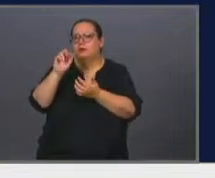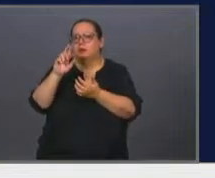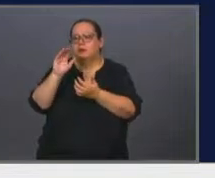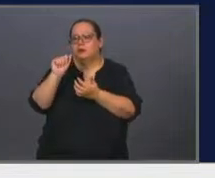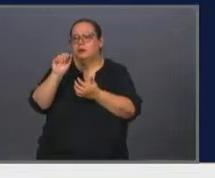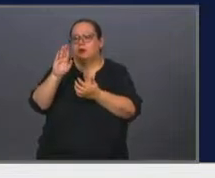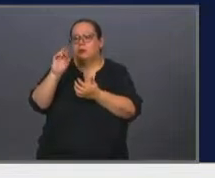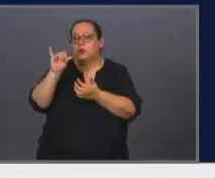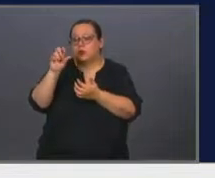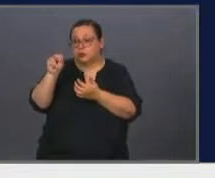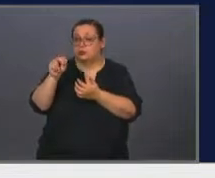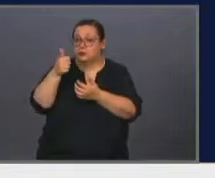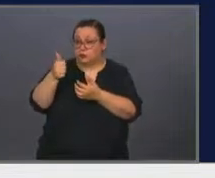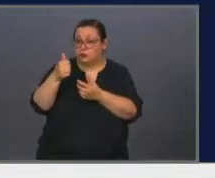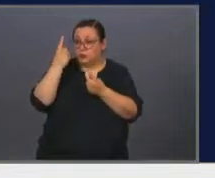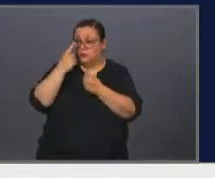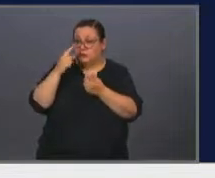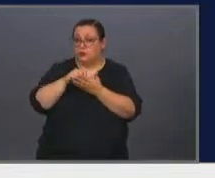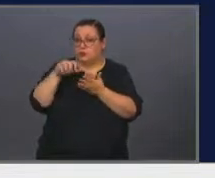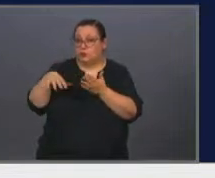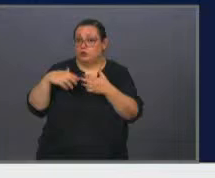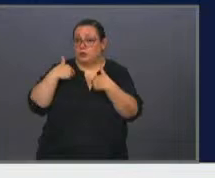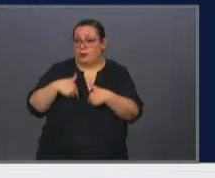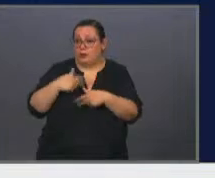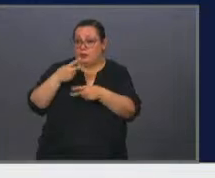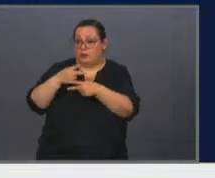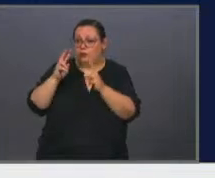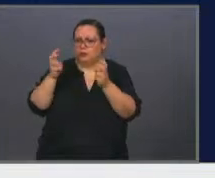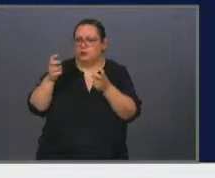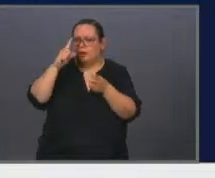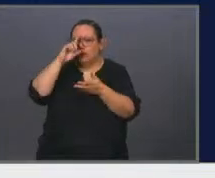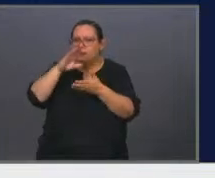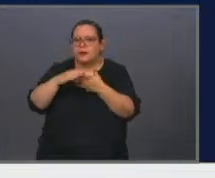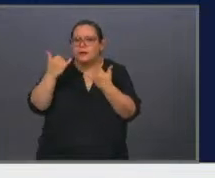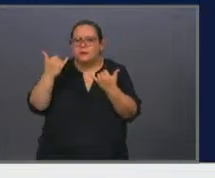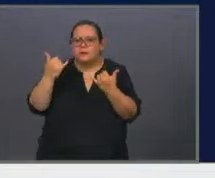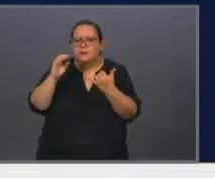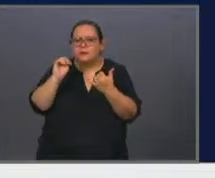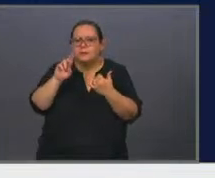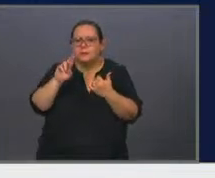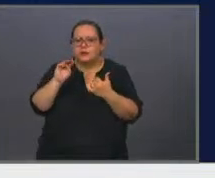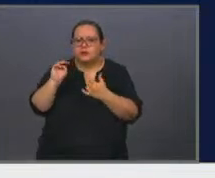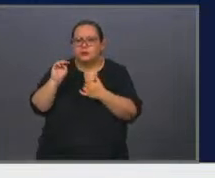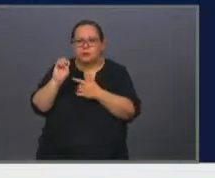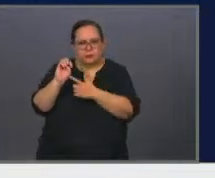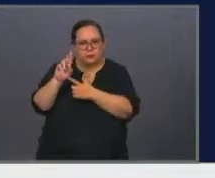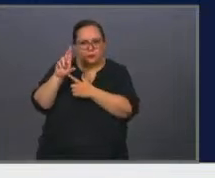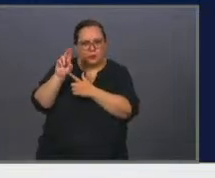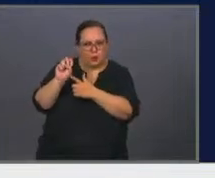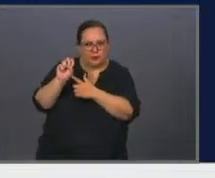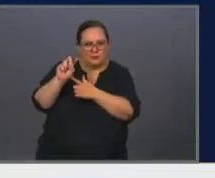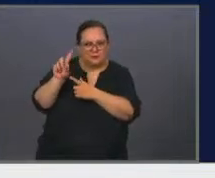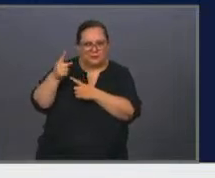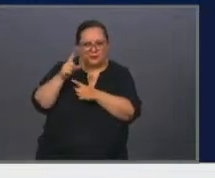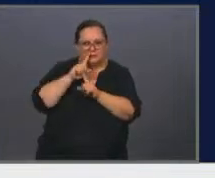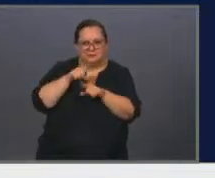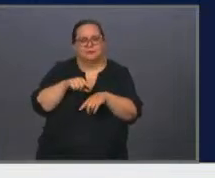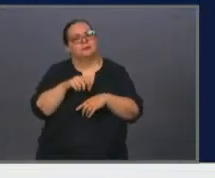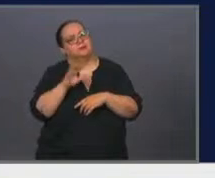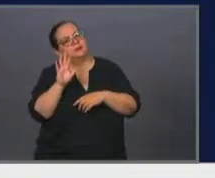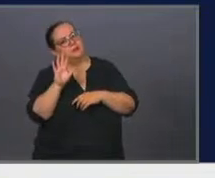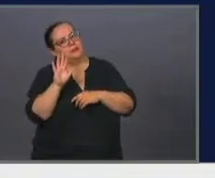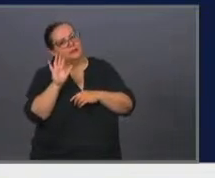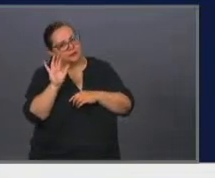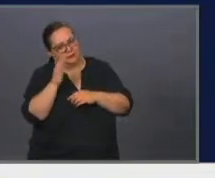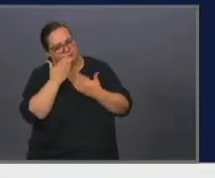a healthcare issue? And I believe we're on Mr. Moore. Thank you. This is obviously a